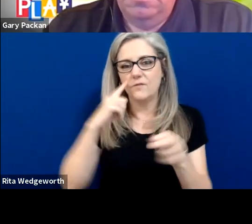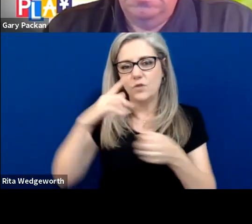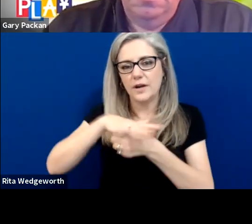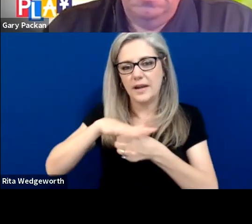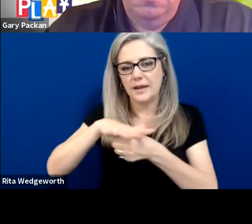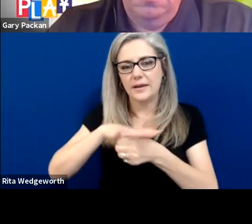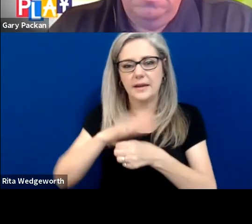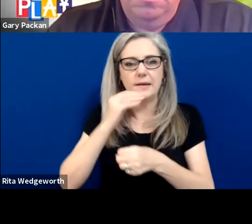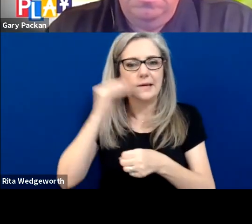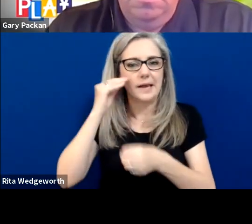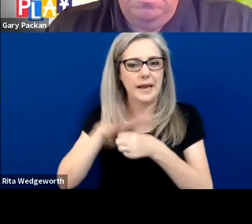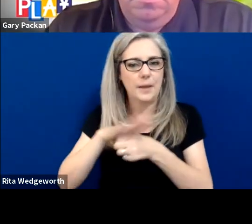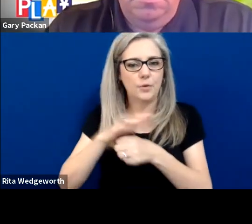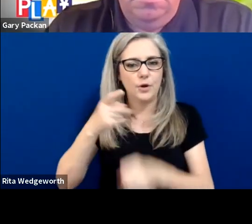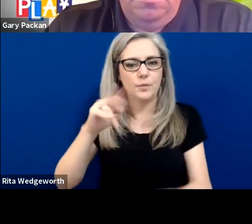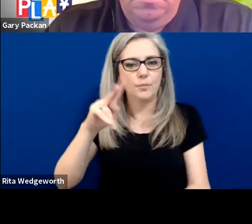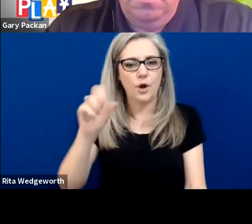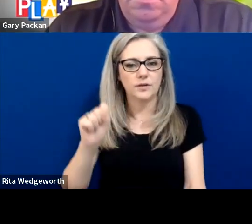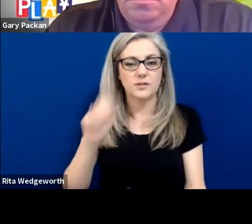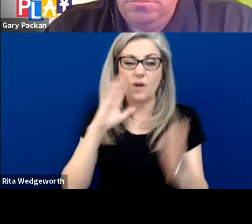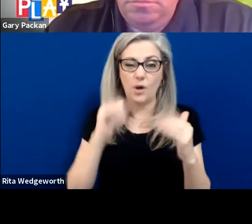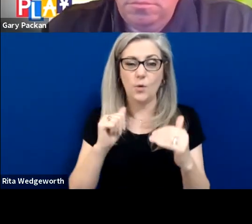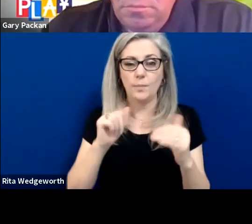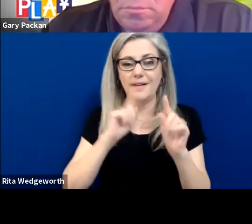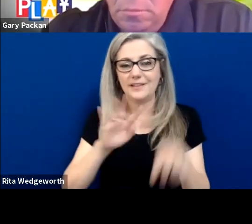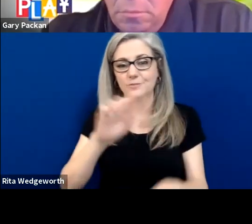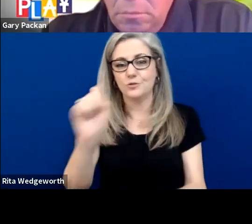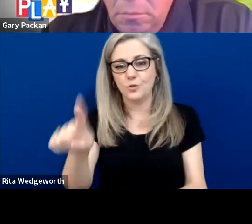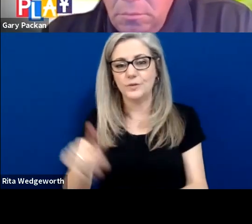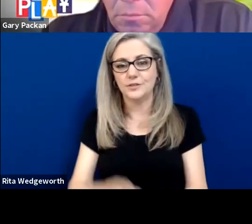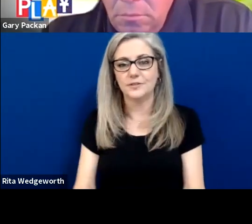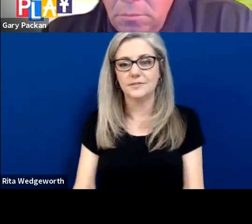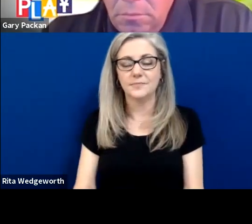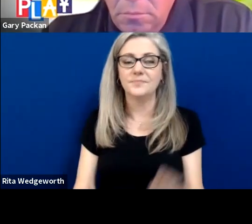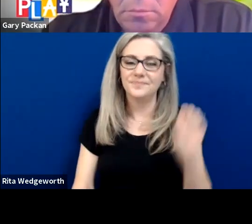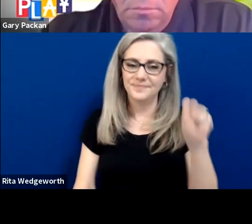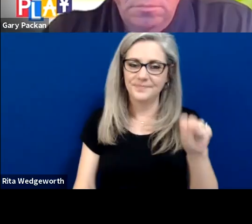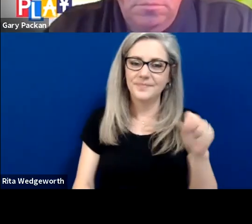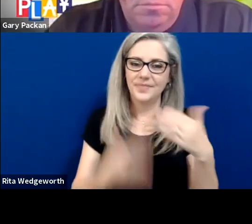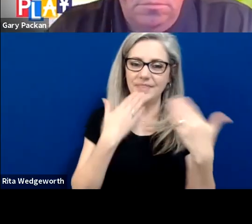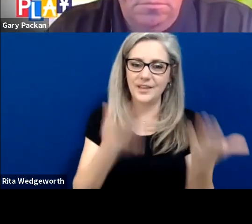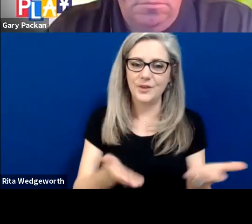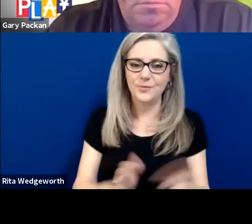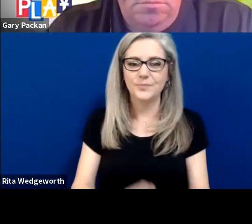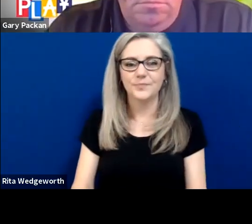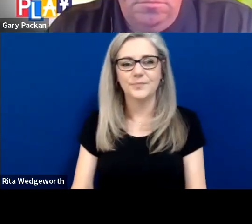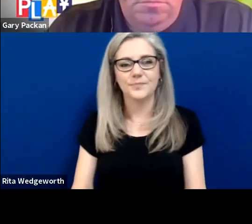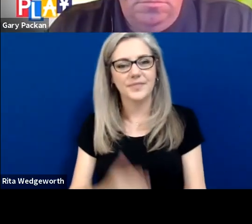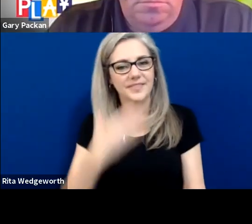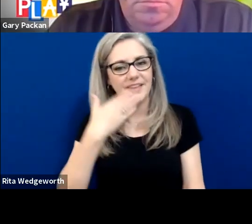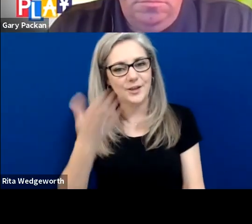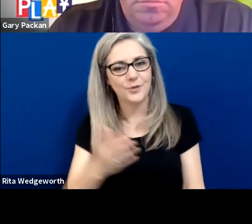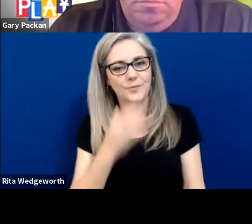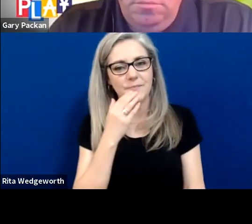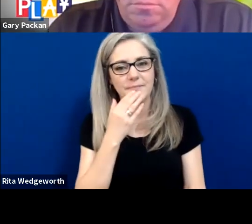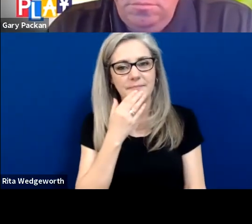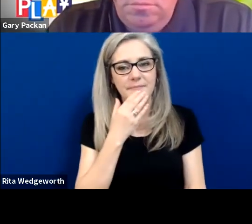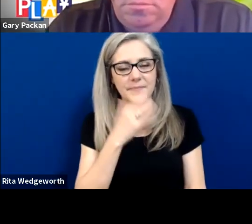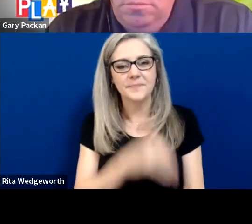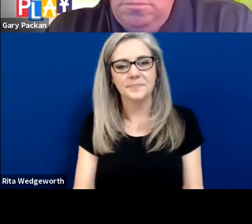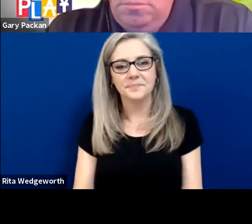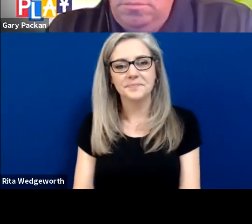helped I hope I helped answer that question. Okay. Well, thank you again. Thank you. Yes, sir. Thank you.